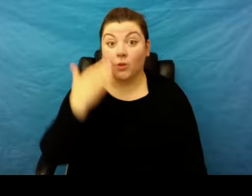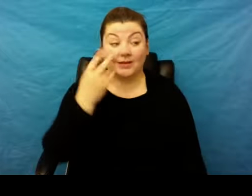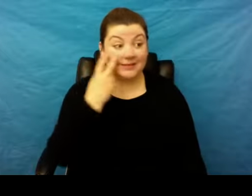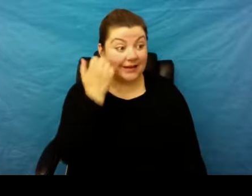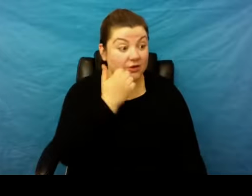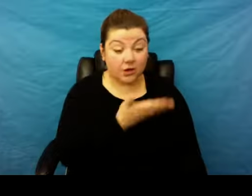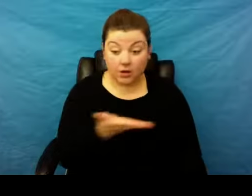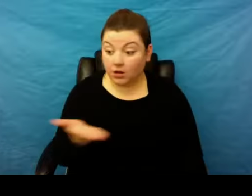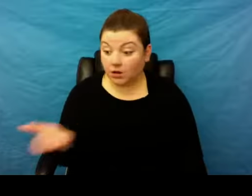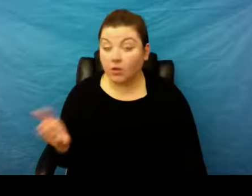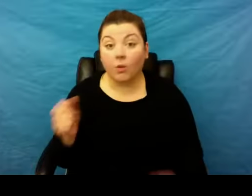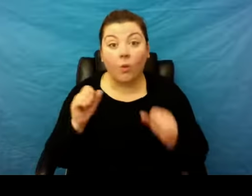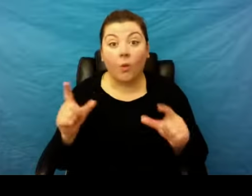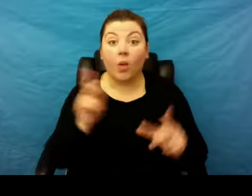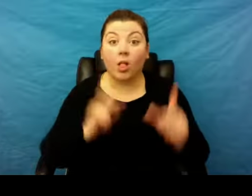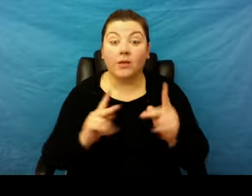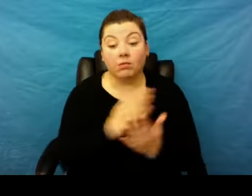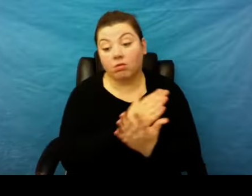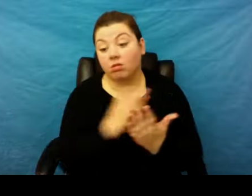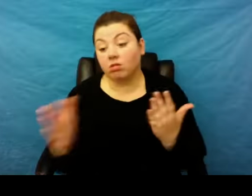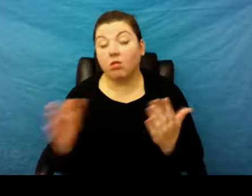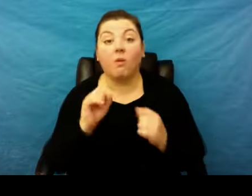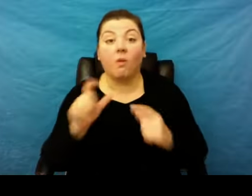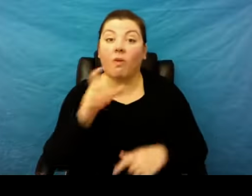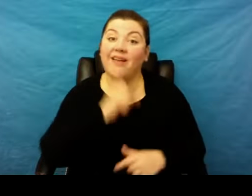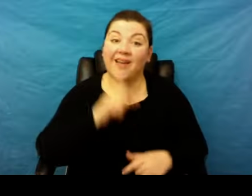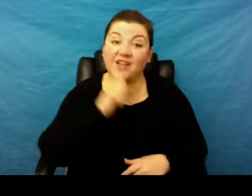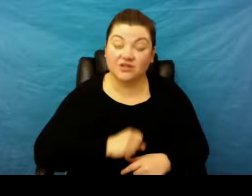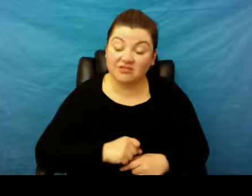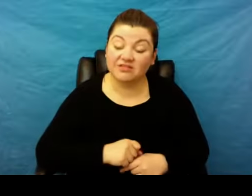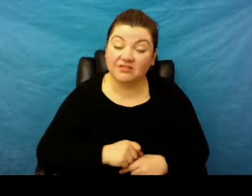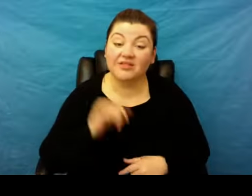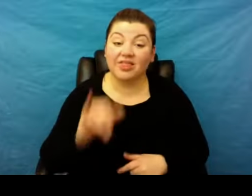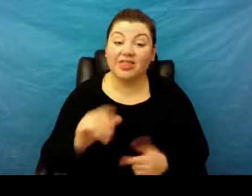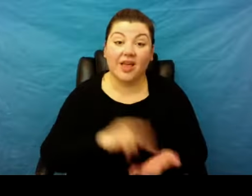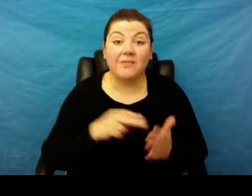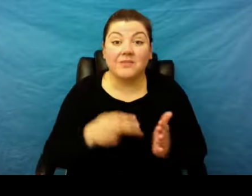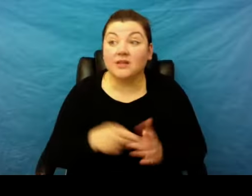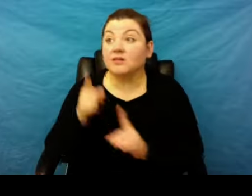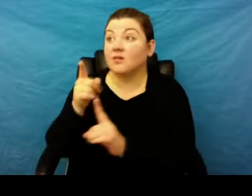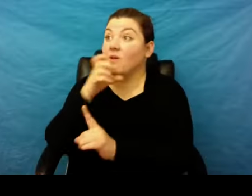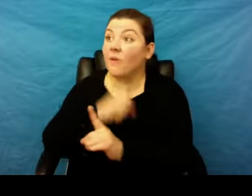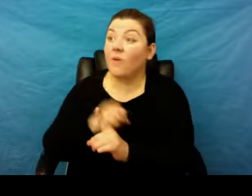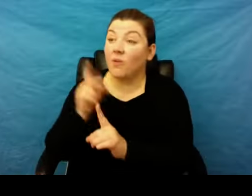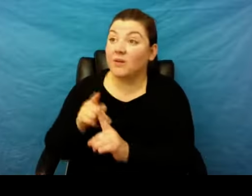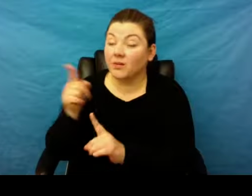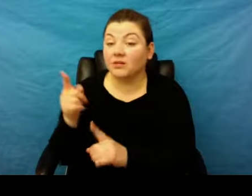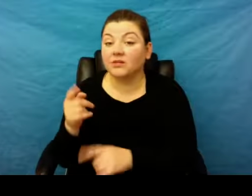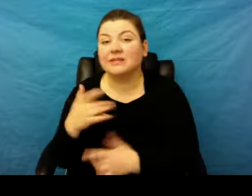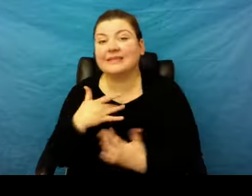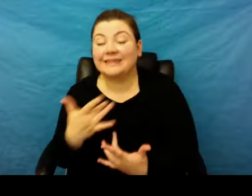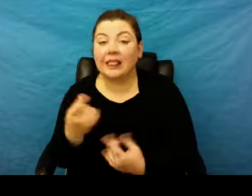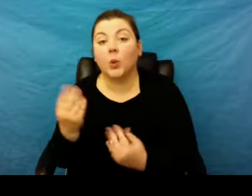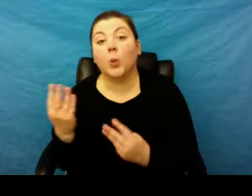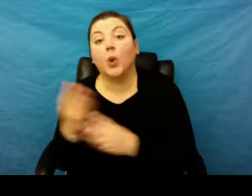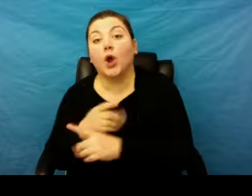the entire spectrum of ages. So that includes older people who do worse. We see a little bit more older